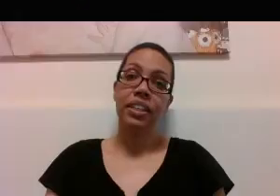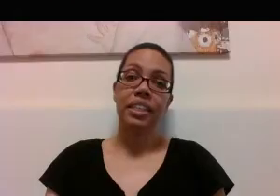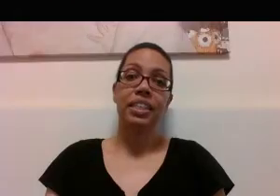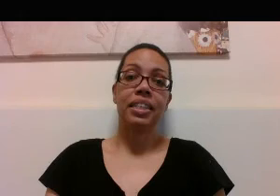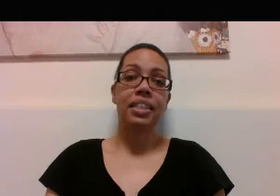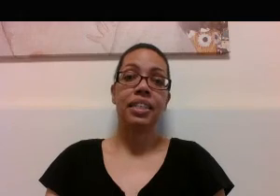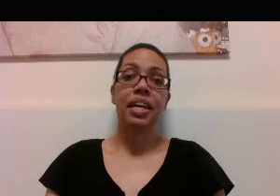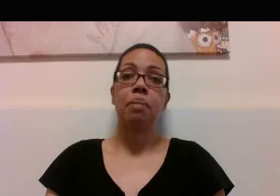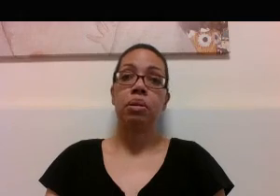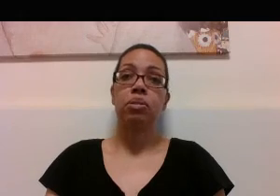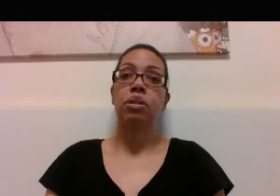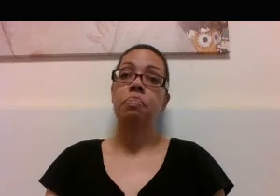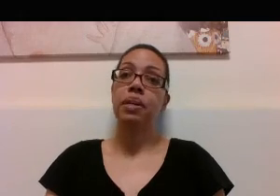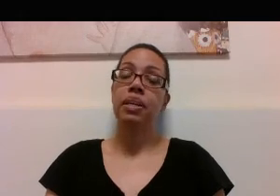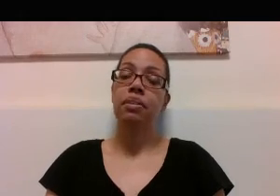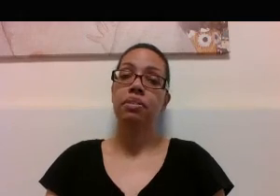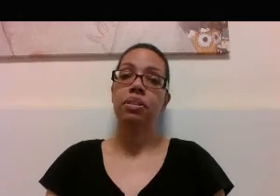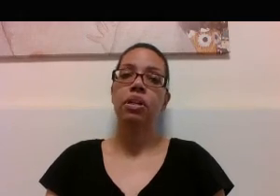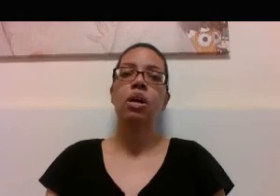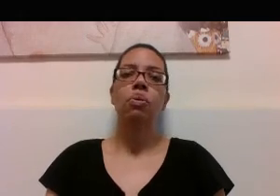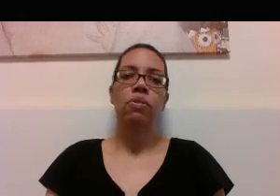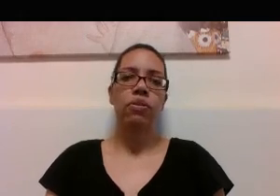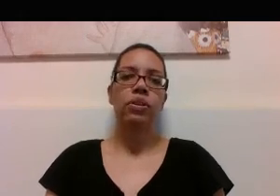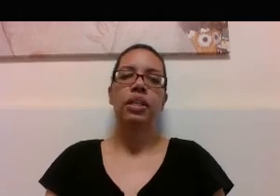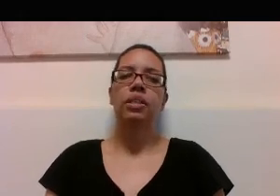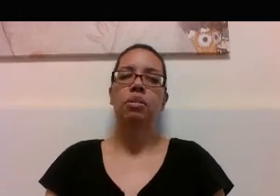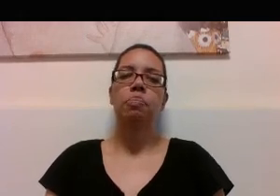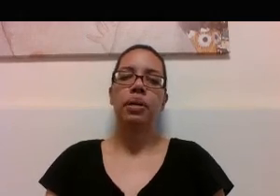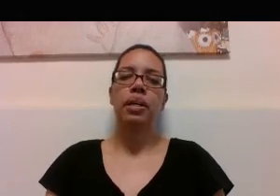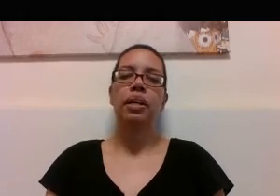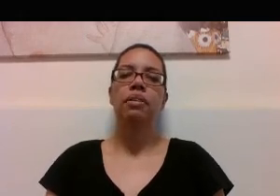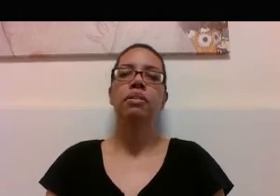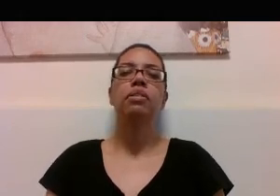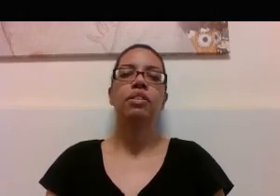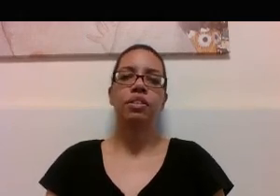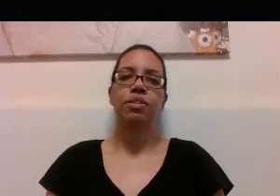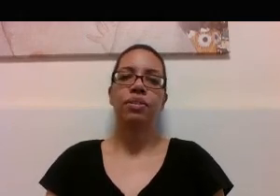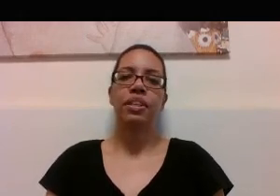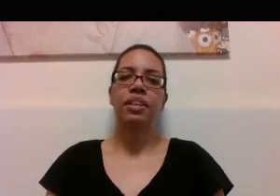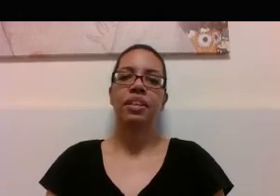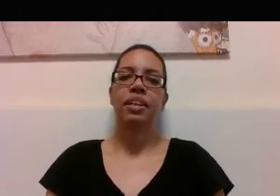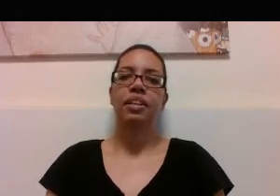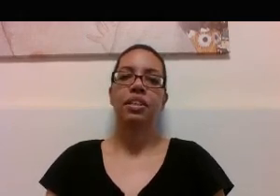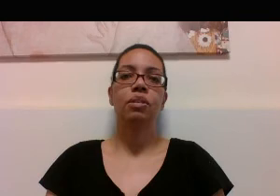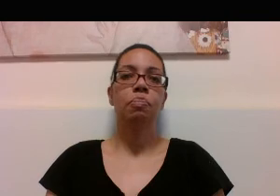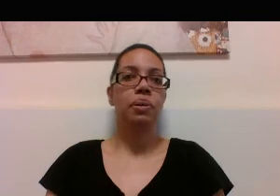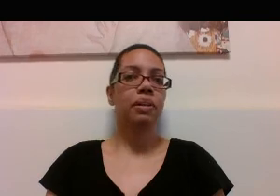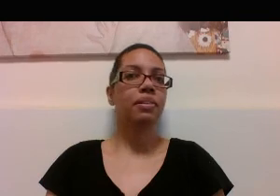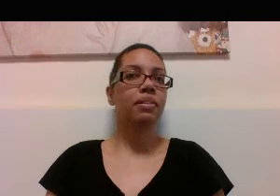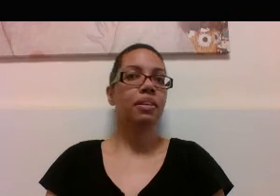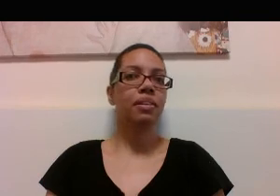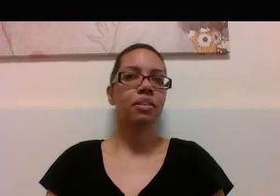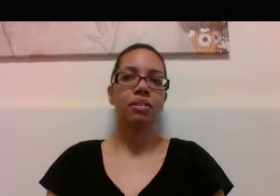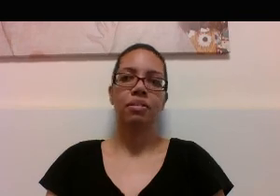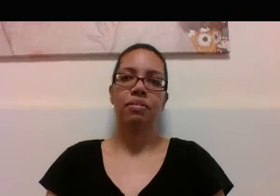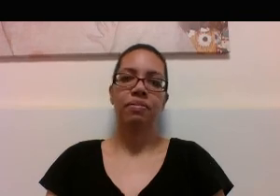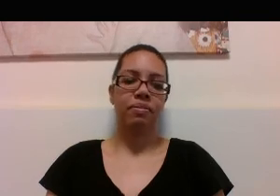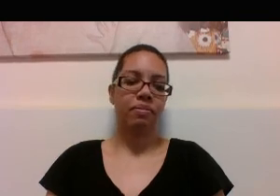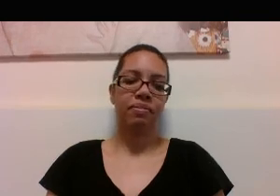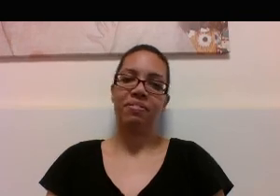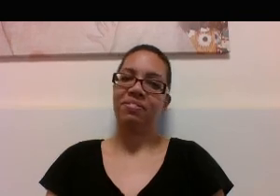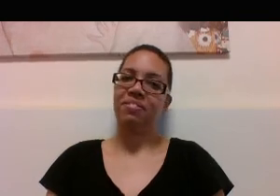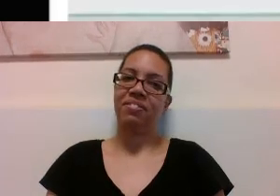And to finish this day about superheroes, we've got a superhero story. Super